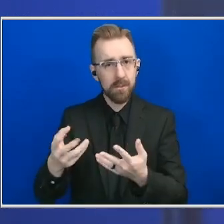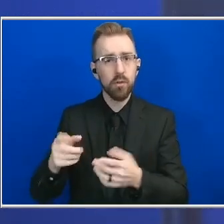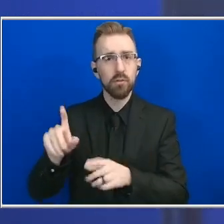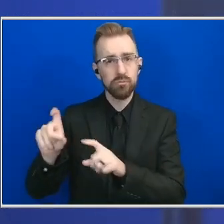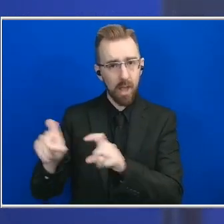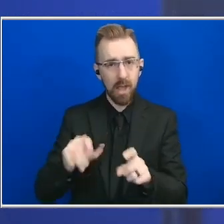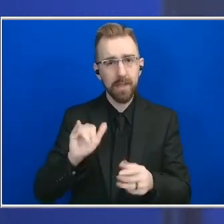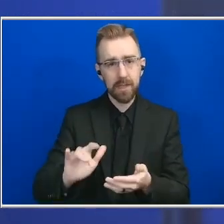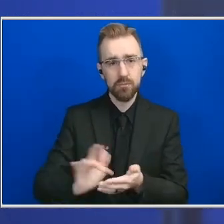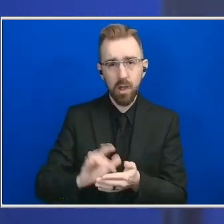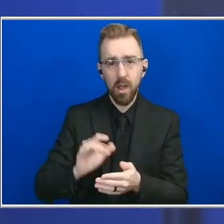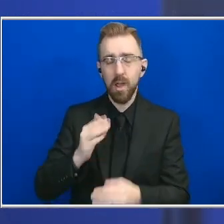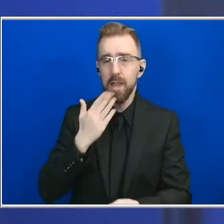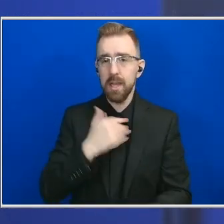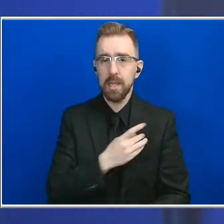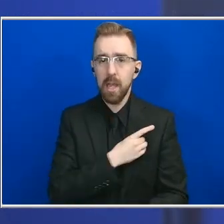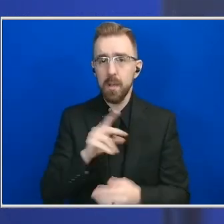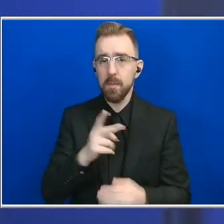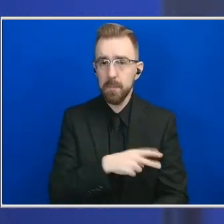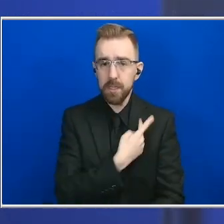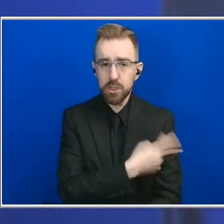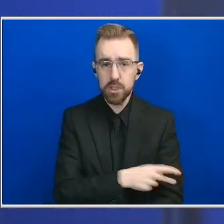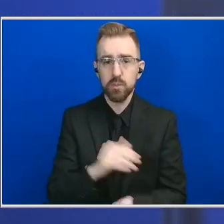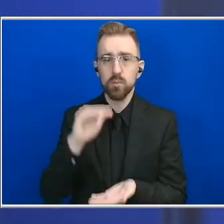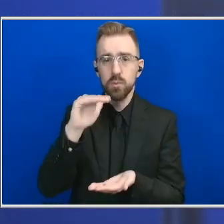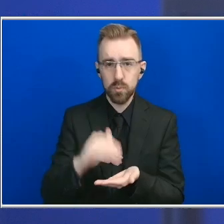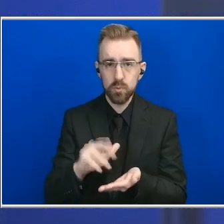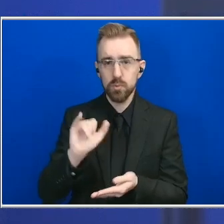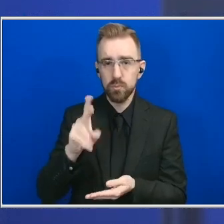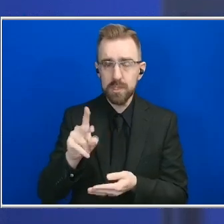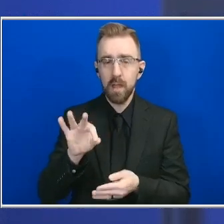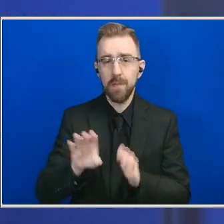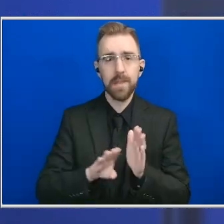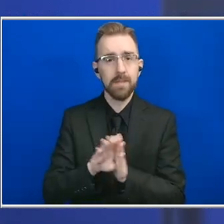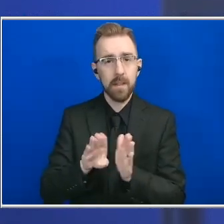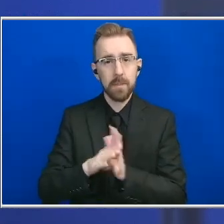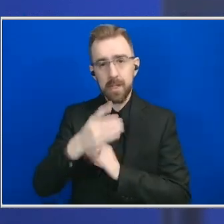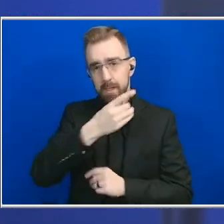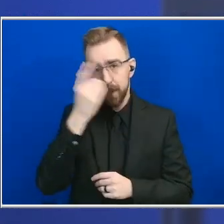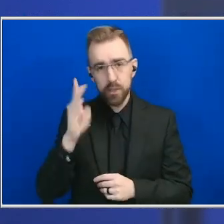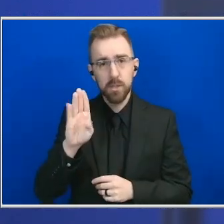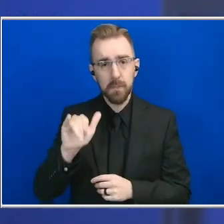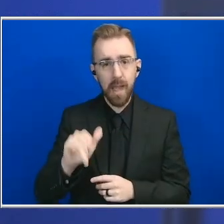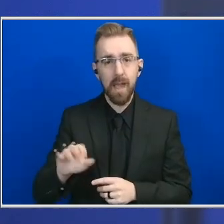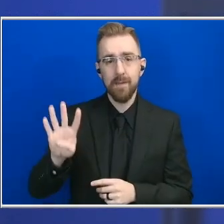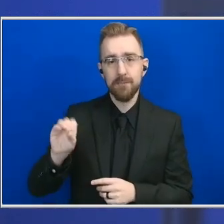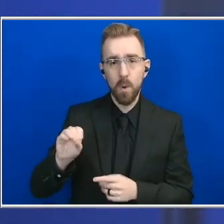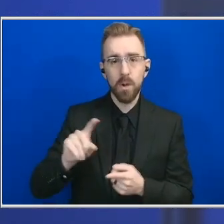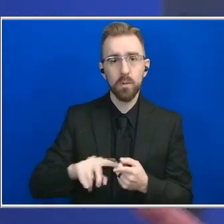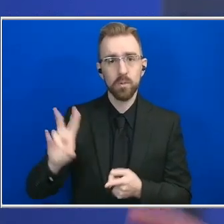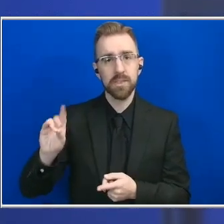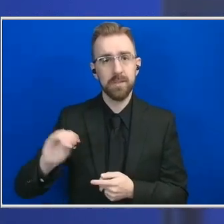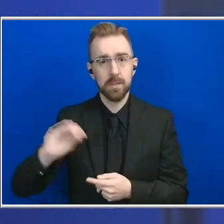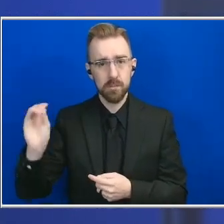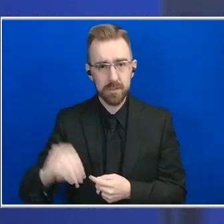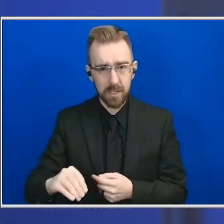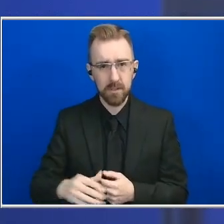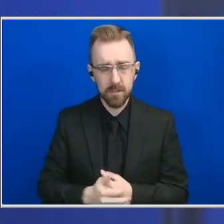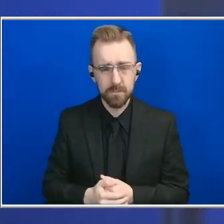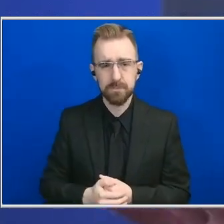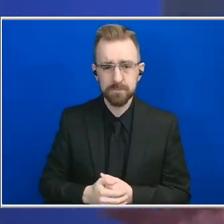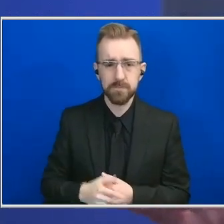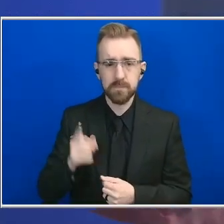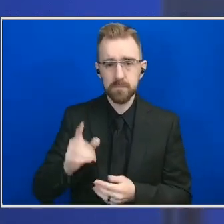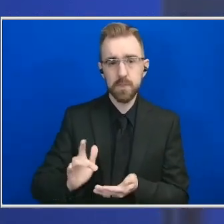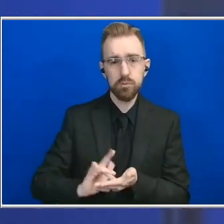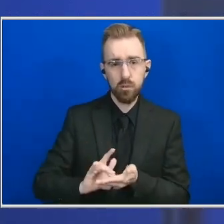diabetic patients reduced the risk of developing dementia by 40 to 70%. It's remarkable. In this drug class, they